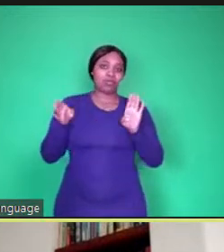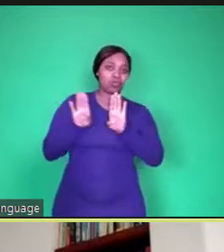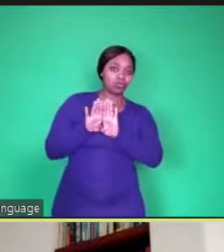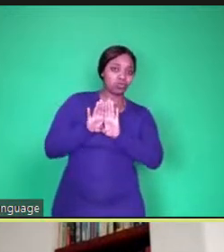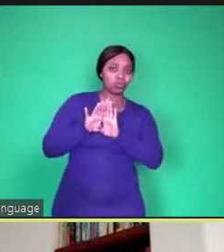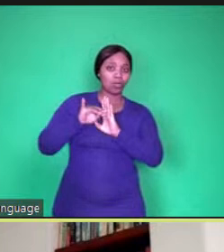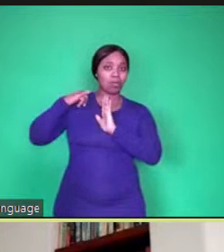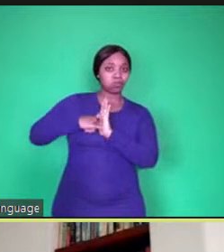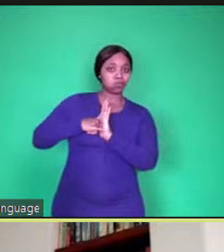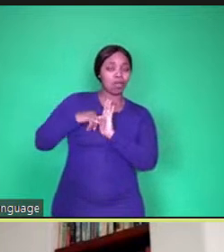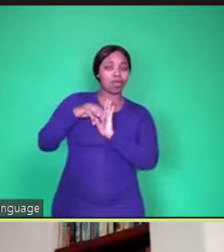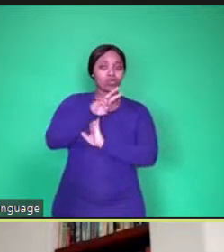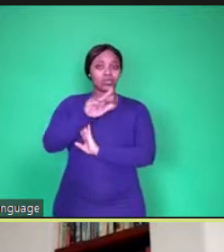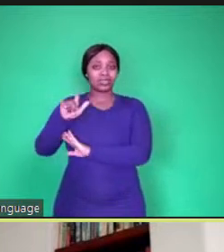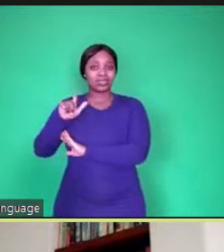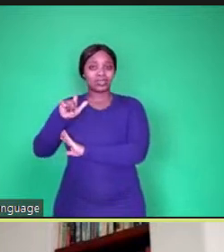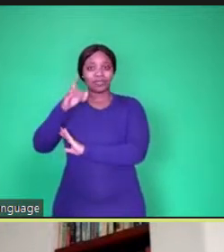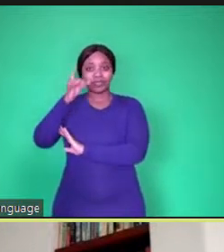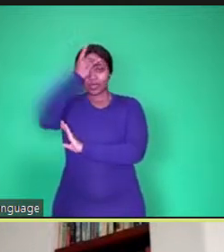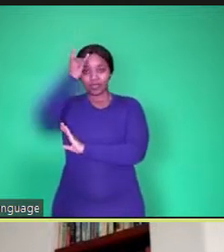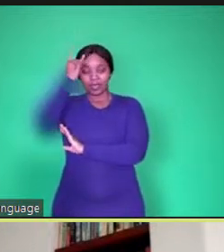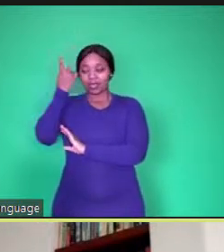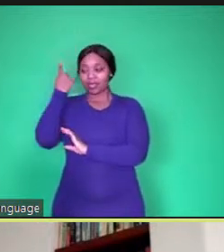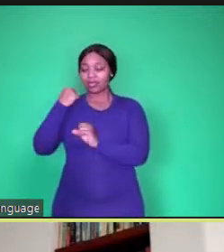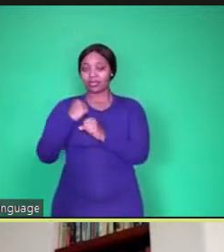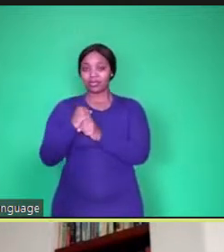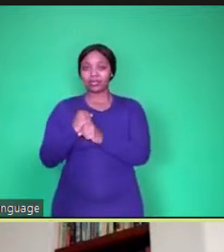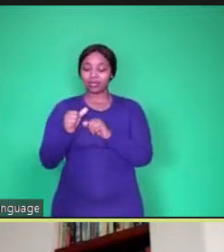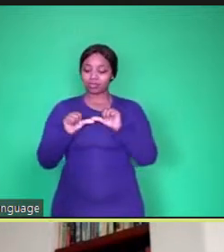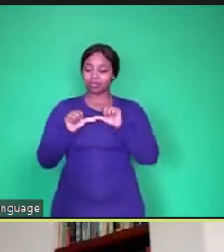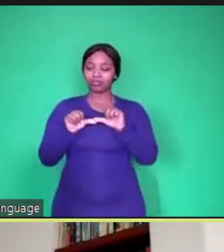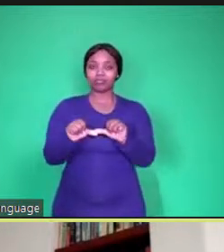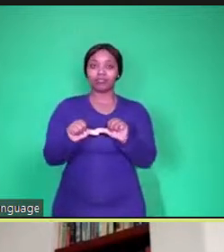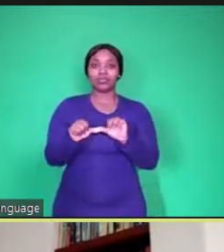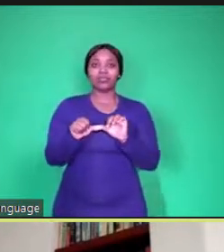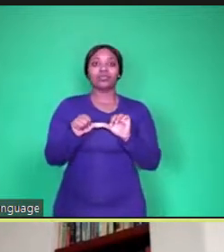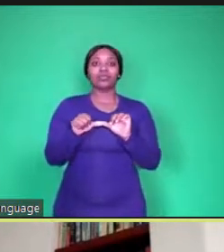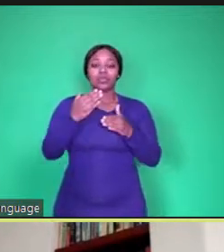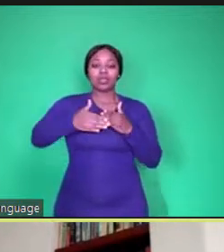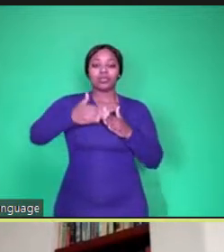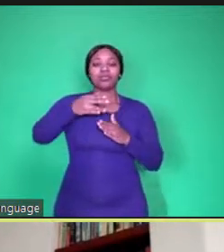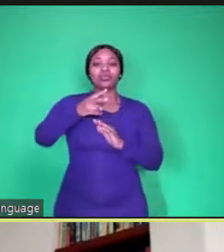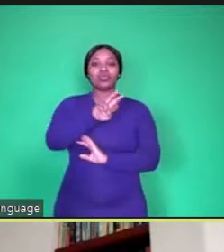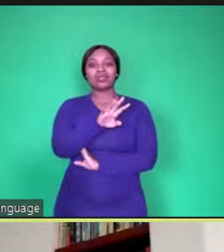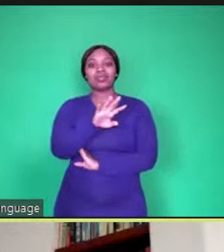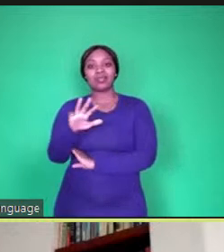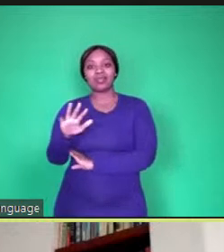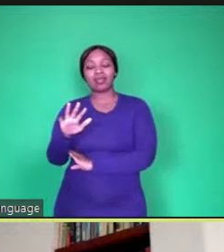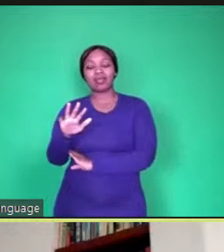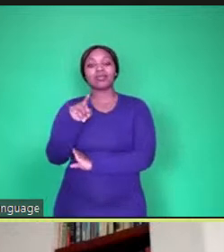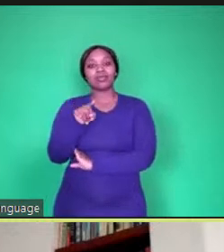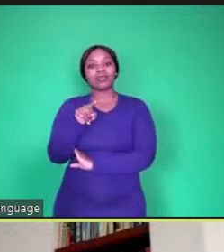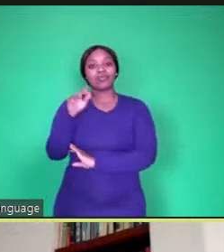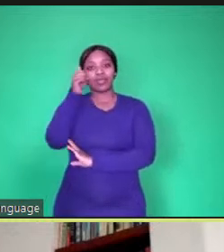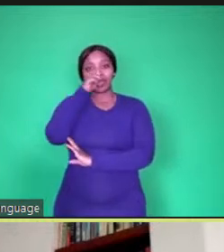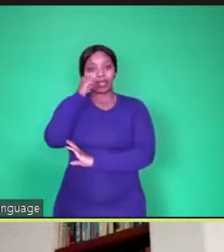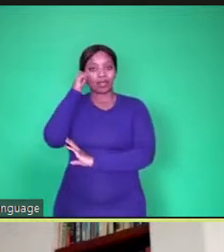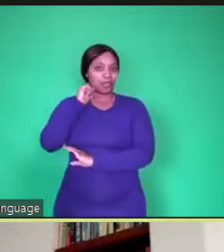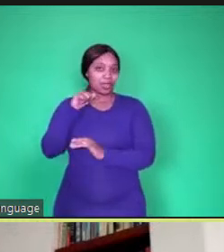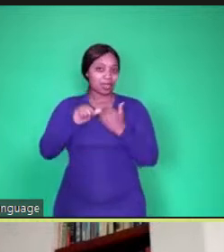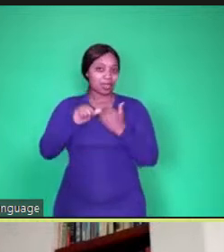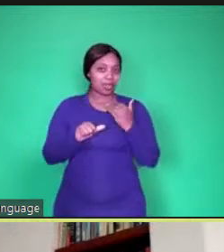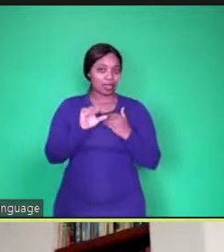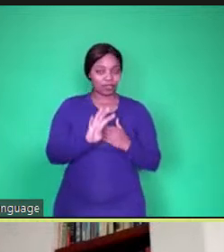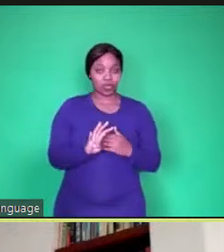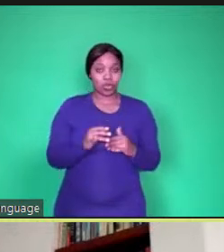year, which then progressed to Alert Level 4 on the 29th of April. Before the implementation of both of these phases, people